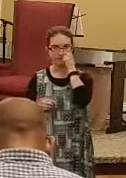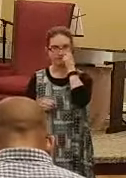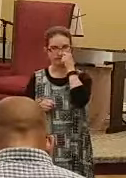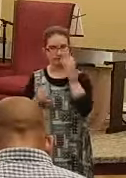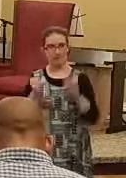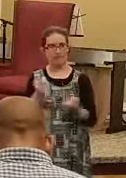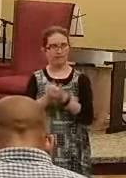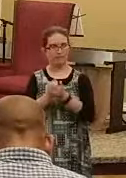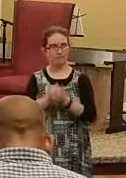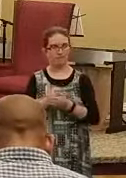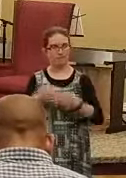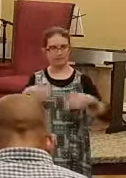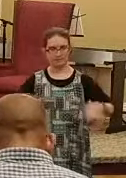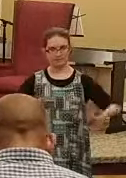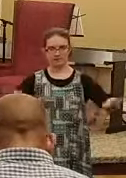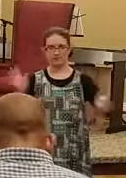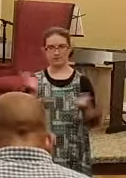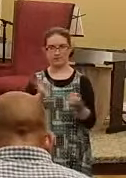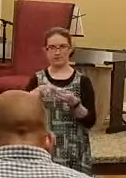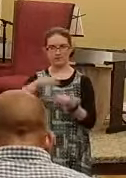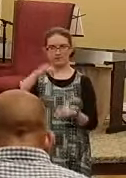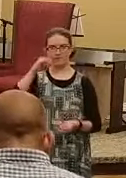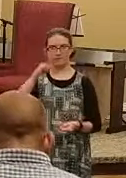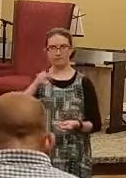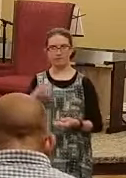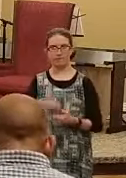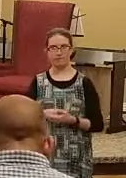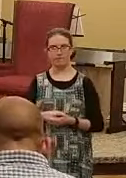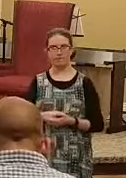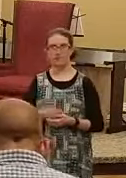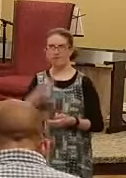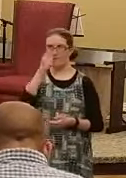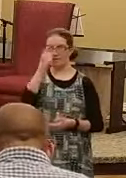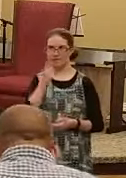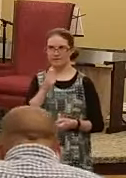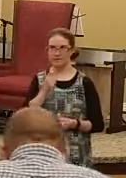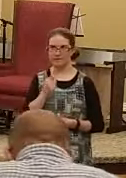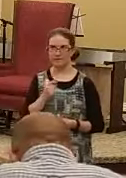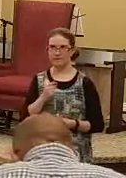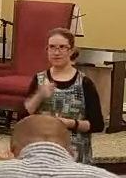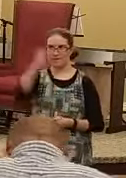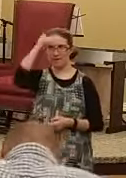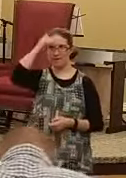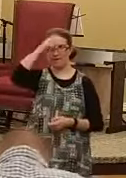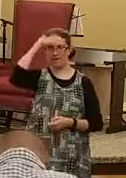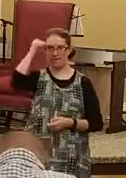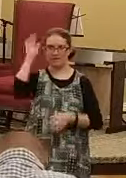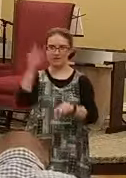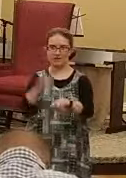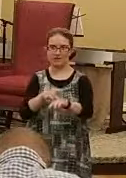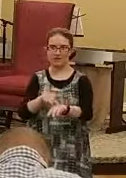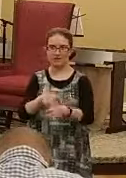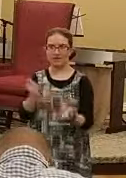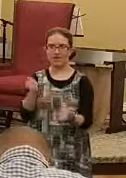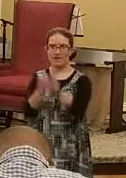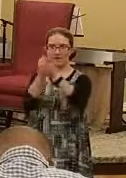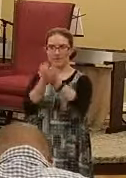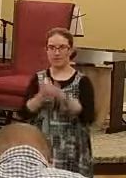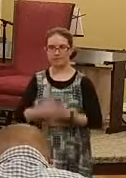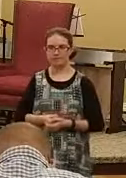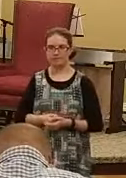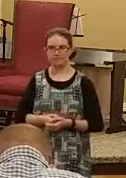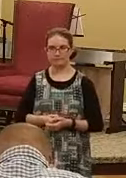Help us to be yielded to your Spirit, God. Lord, we're asking you, God, that you would anoint, that you would touch, and you would help us,